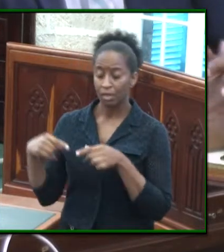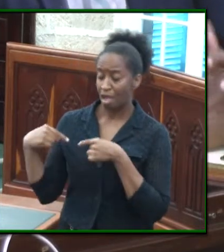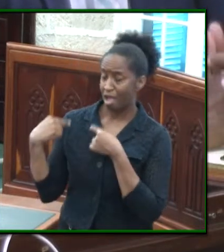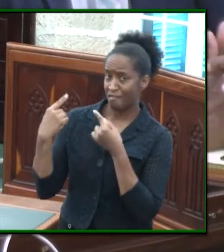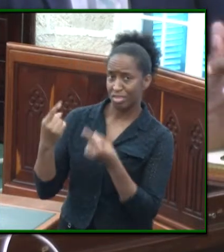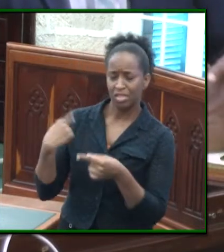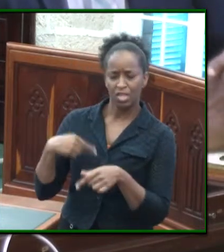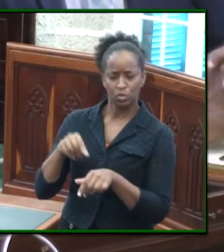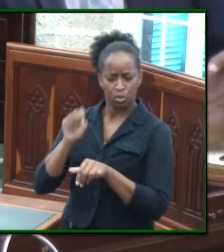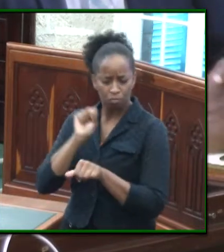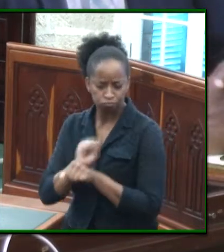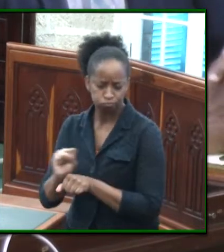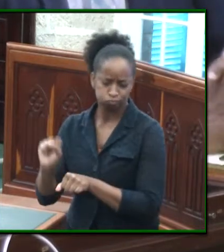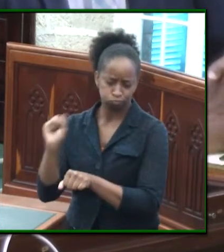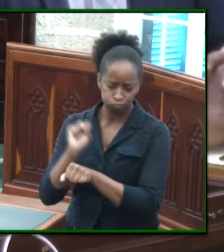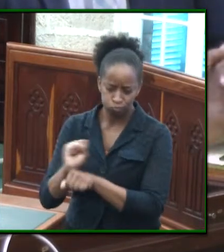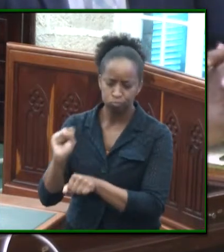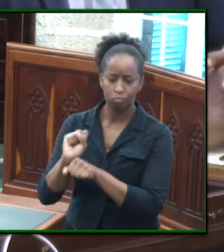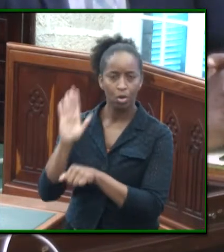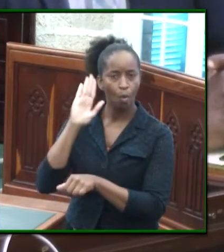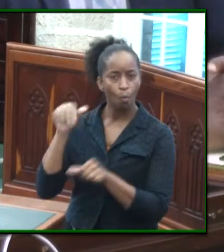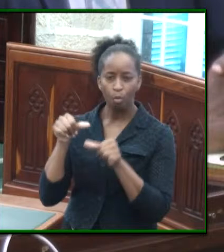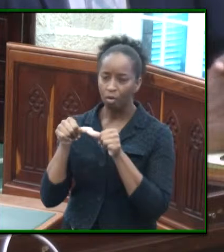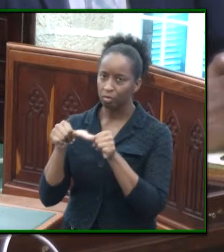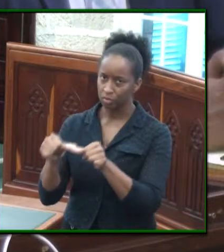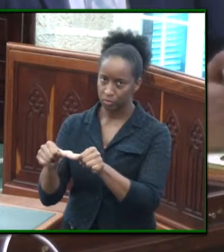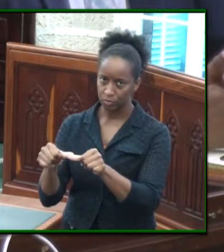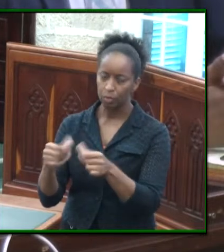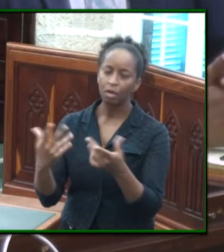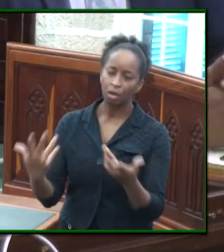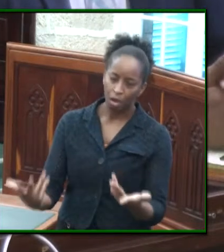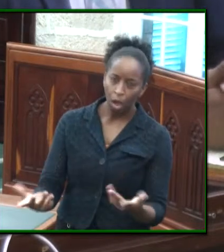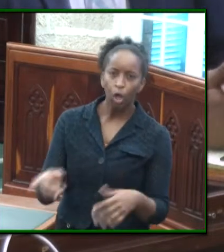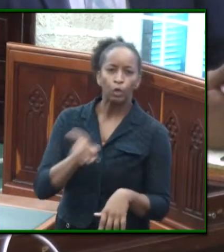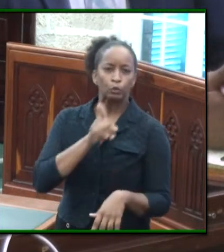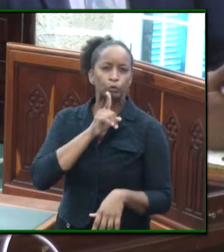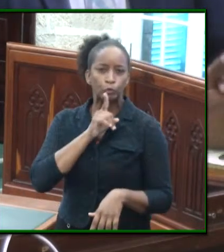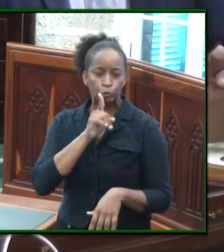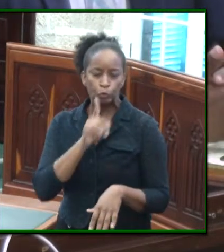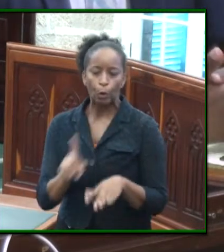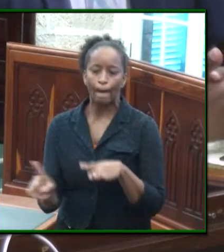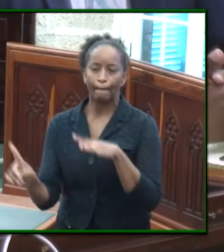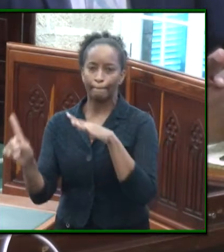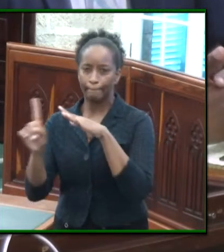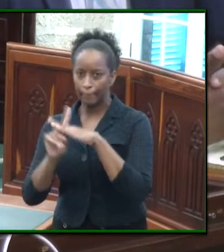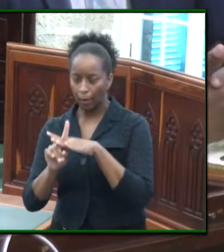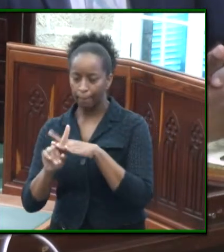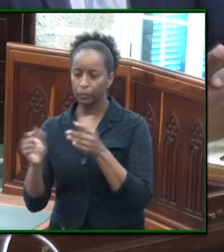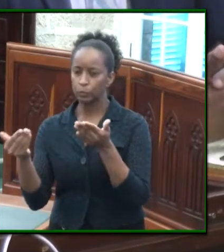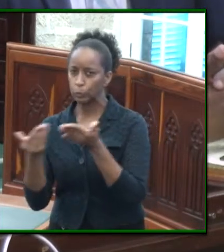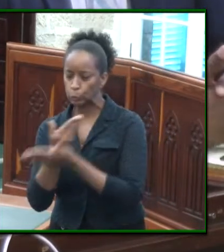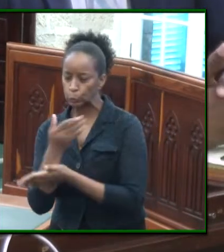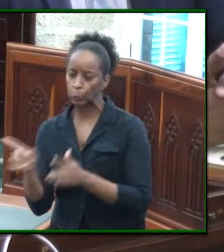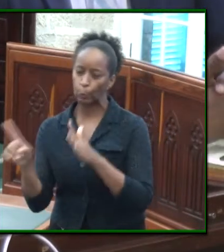new times require new approaches to things, and some may have some discomfort with